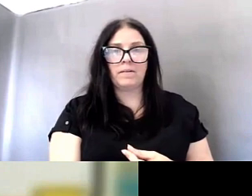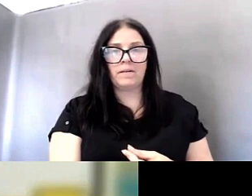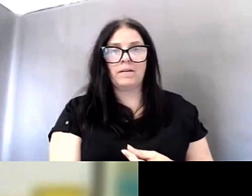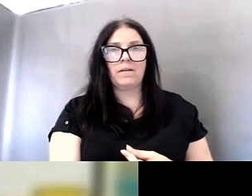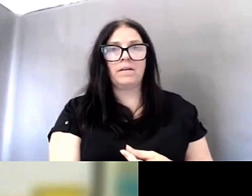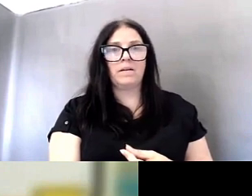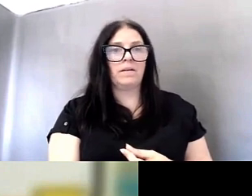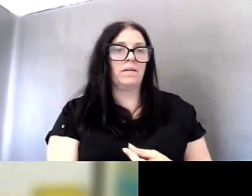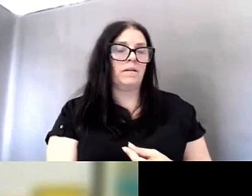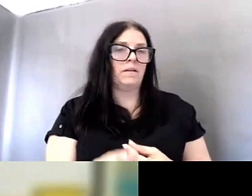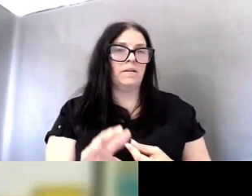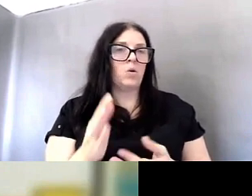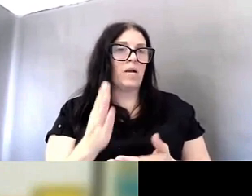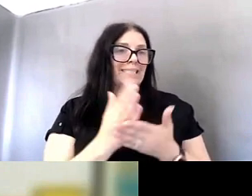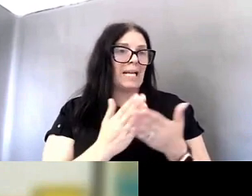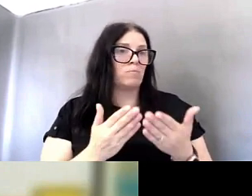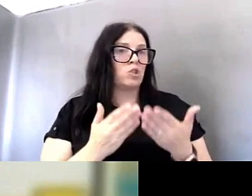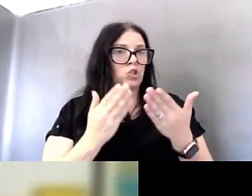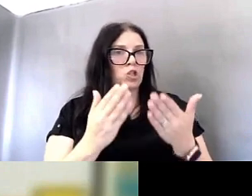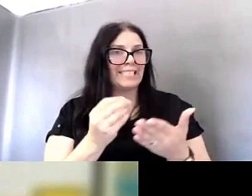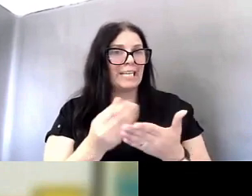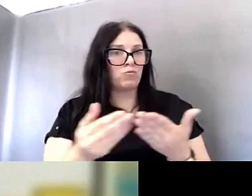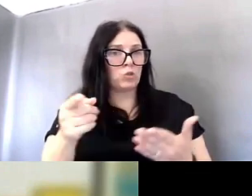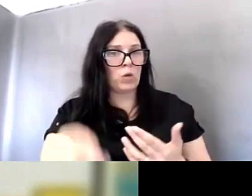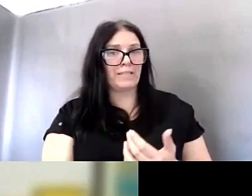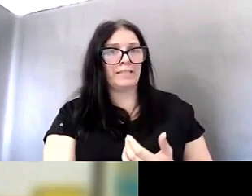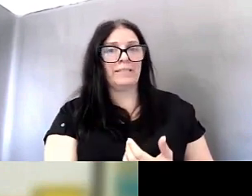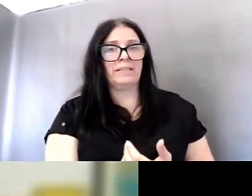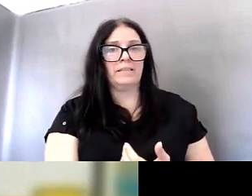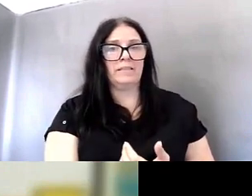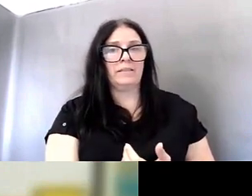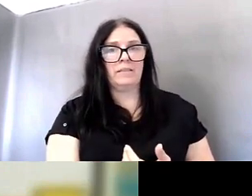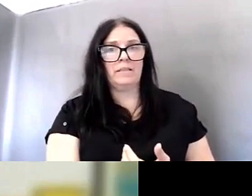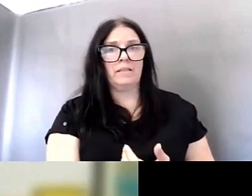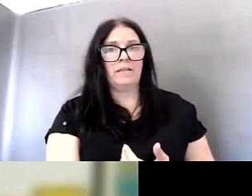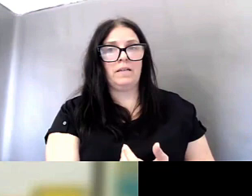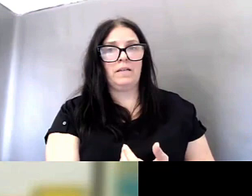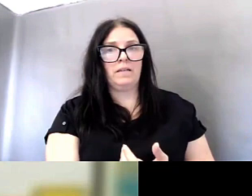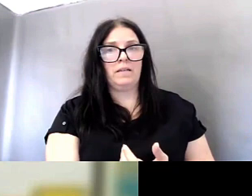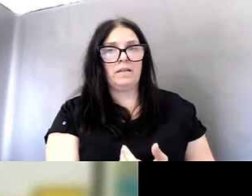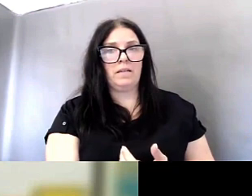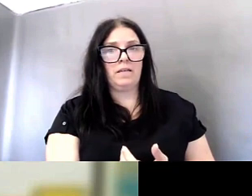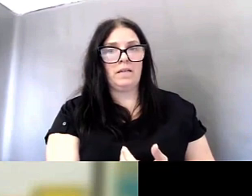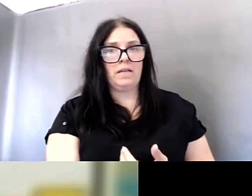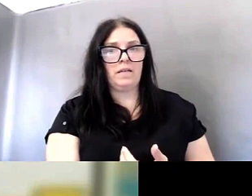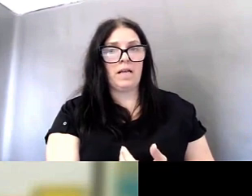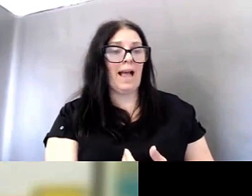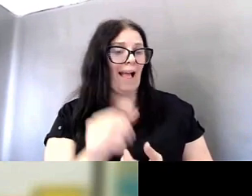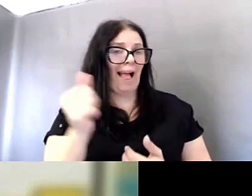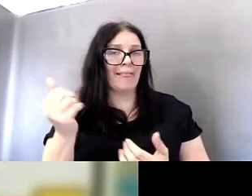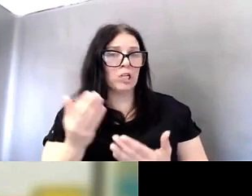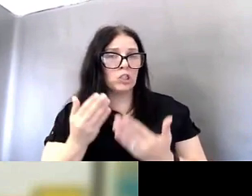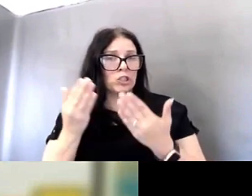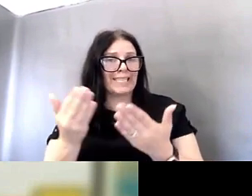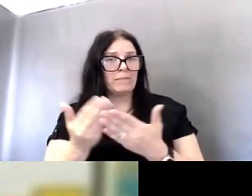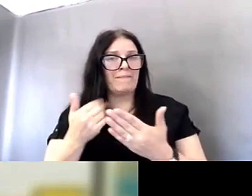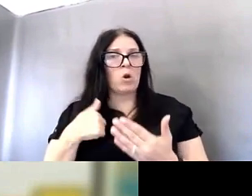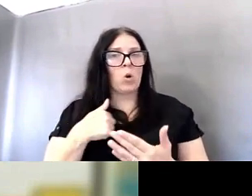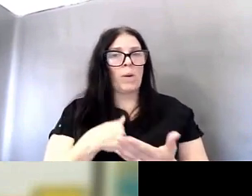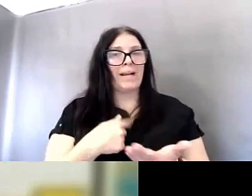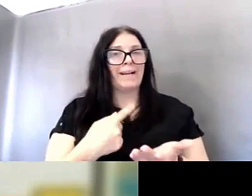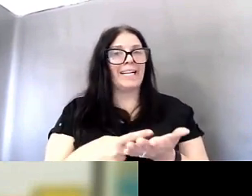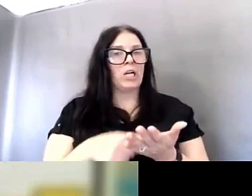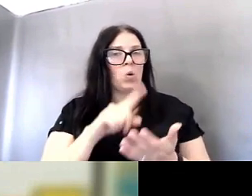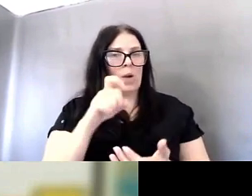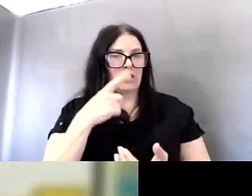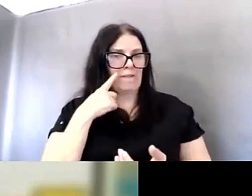chat and some of the suggestions and resources. Any other suggestions before we continue with a bit of a quick question for you as